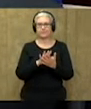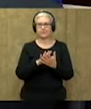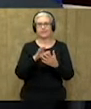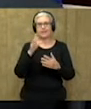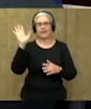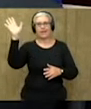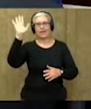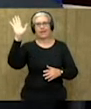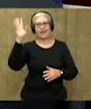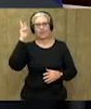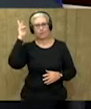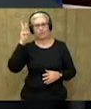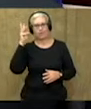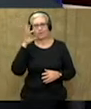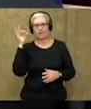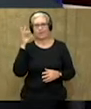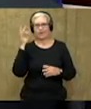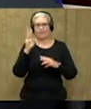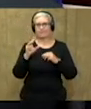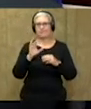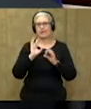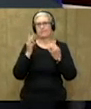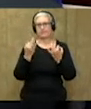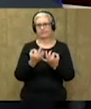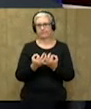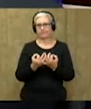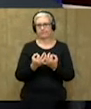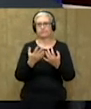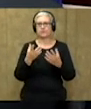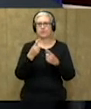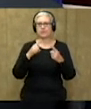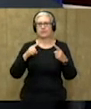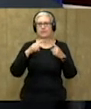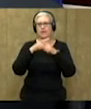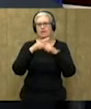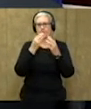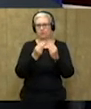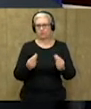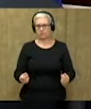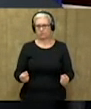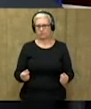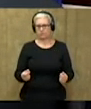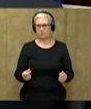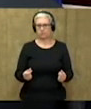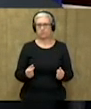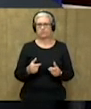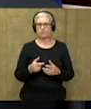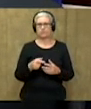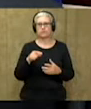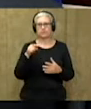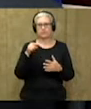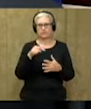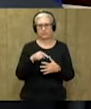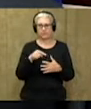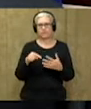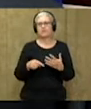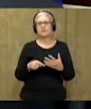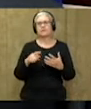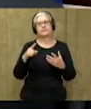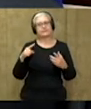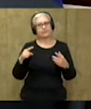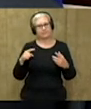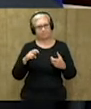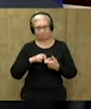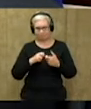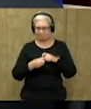here today. Our focus today is conflict resolution. And as she stated earlier, this is definitely a difficult